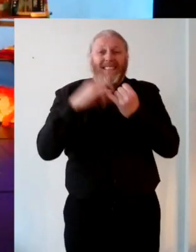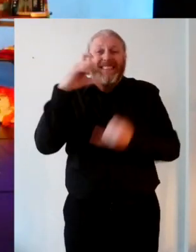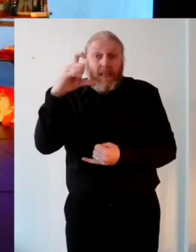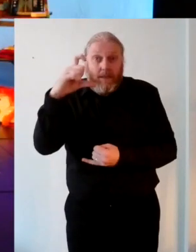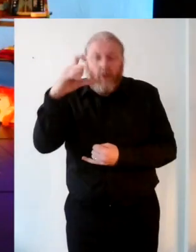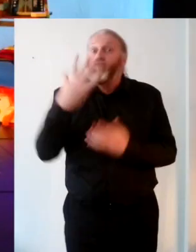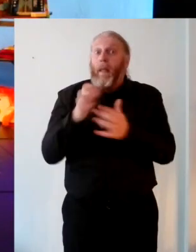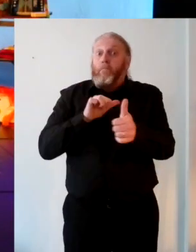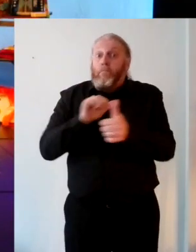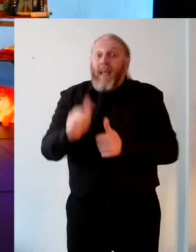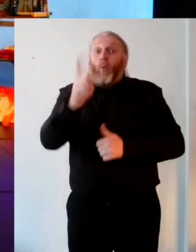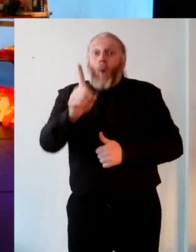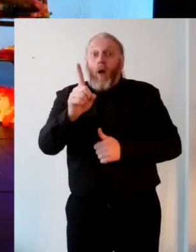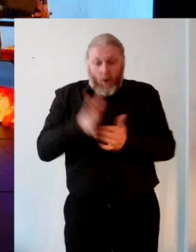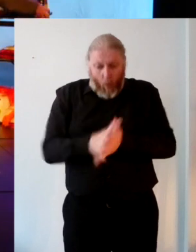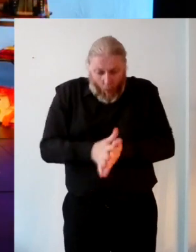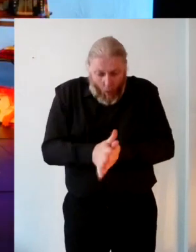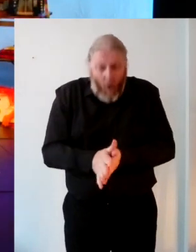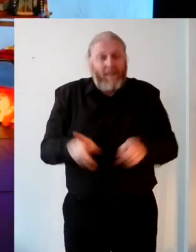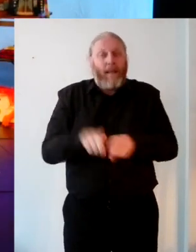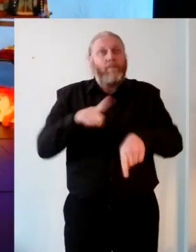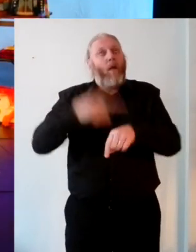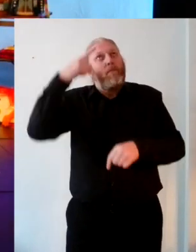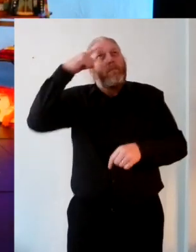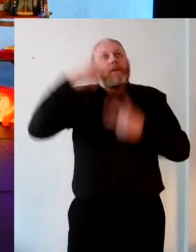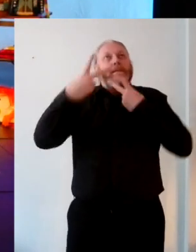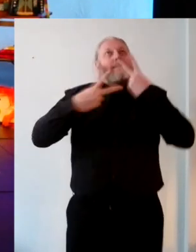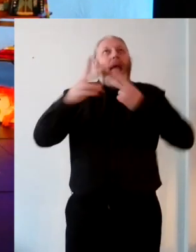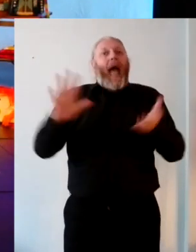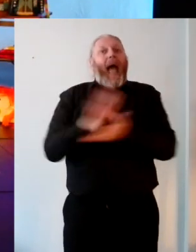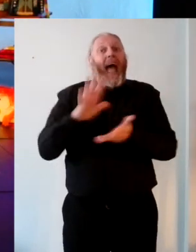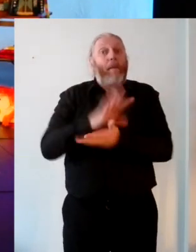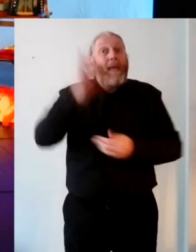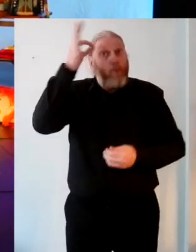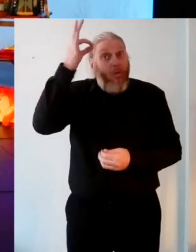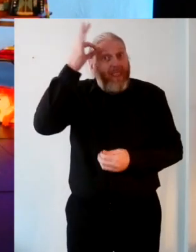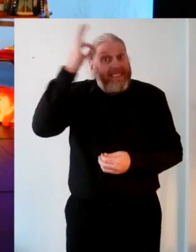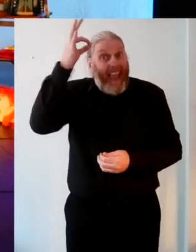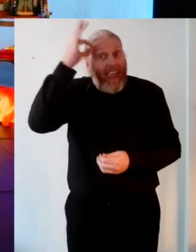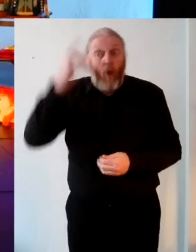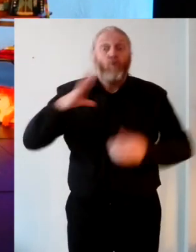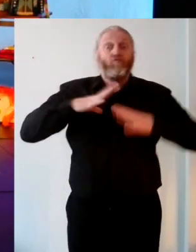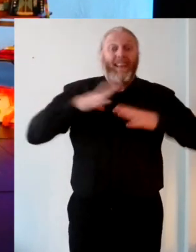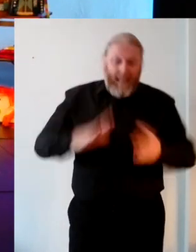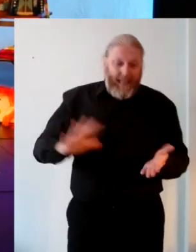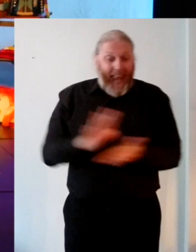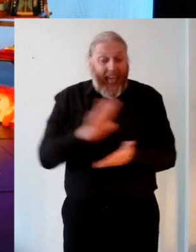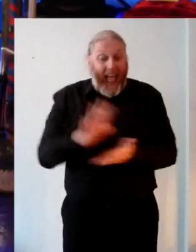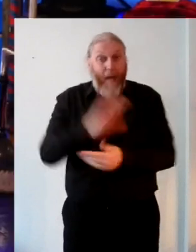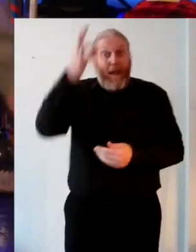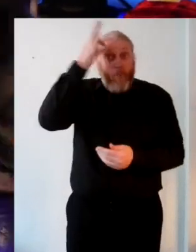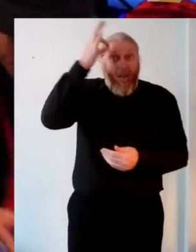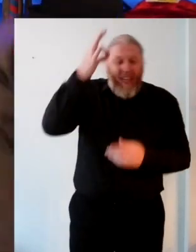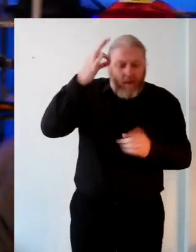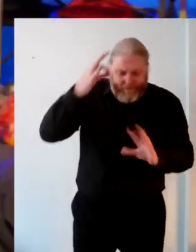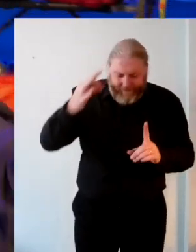The best way to do it is by singing happy birthday twice. There we go. Come on, crew, join in. Happy birthday to... Oh,